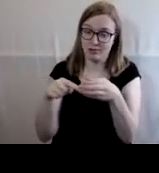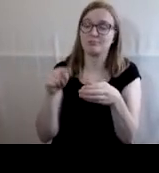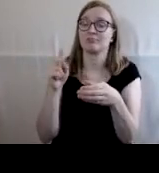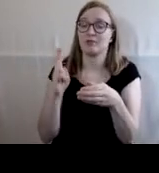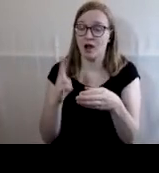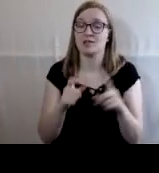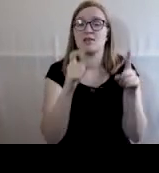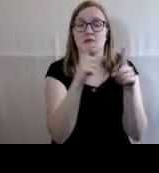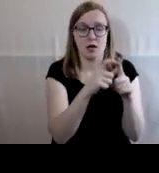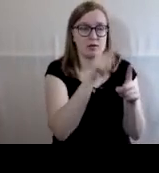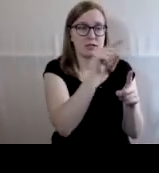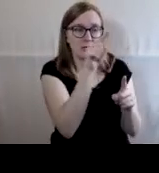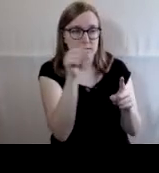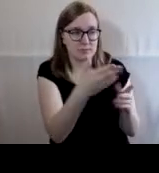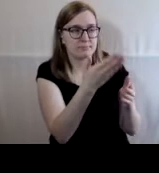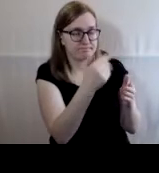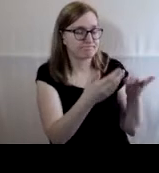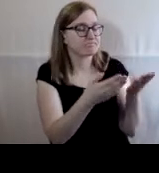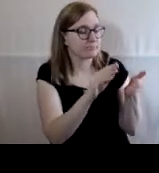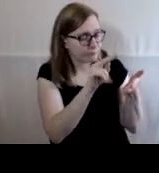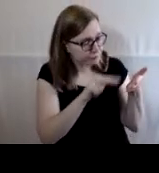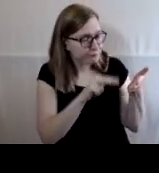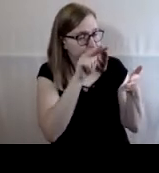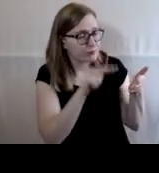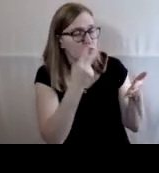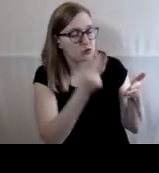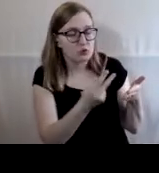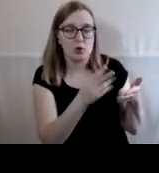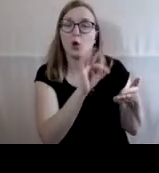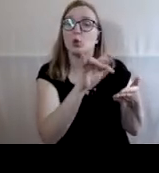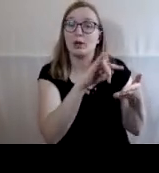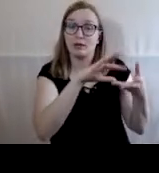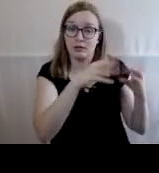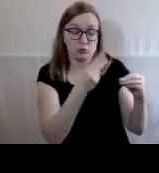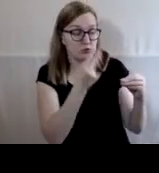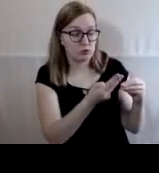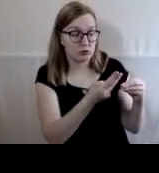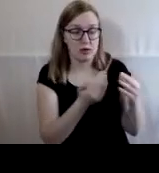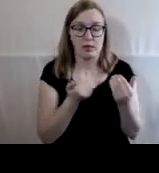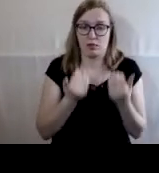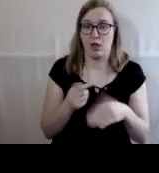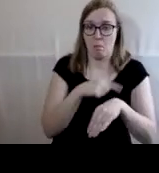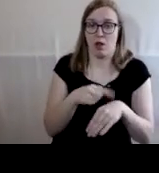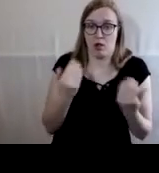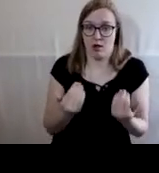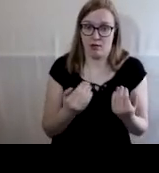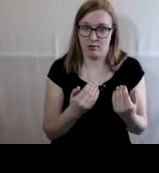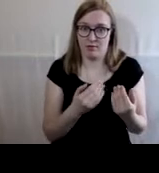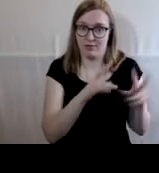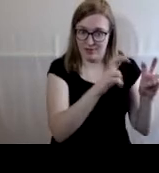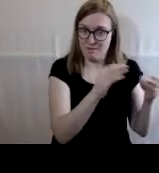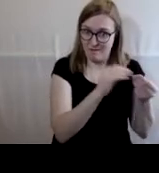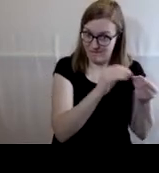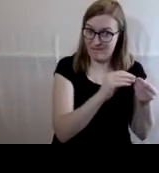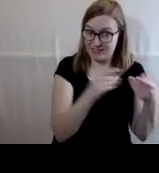ask themselves, is this content that we're teaching still relevant? If so,